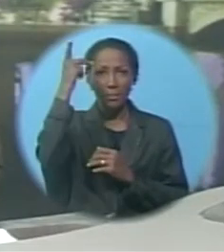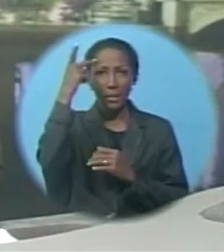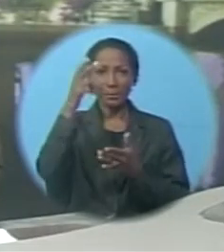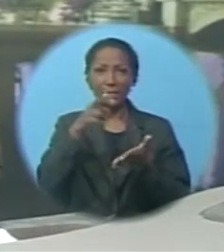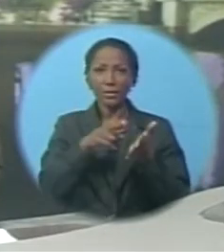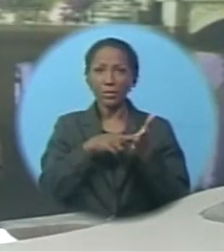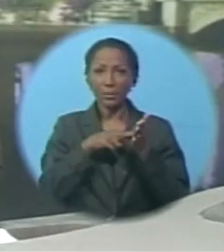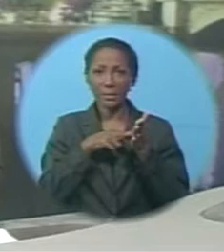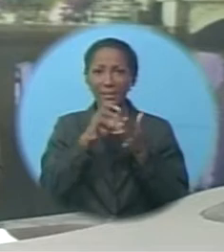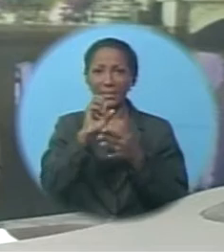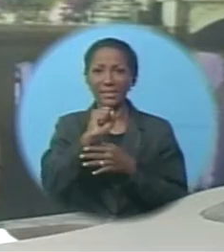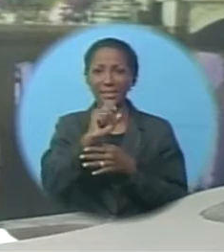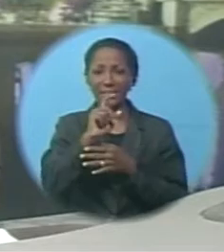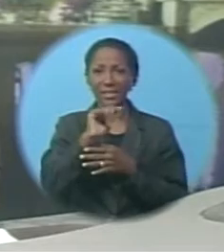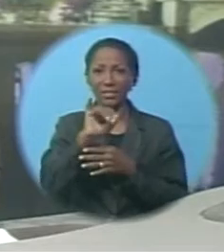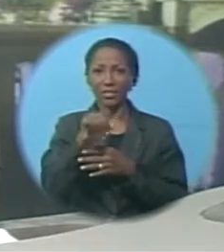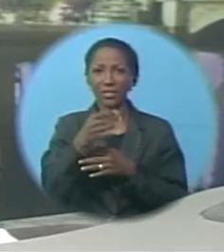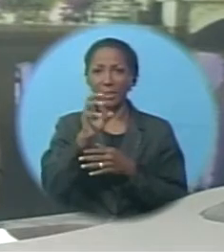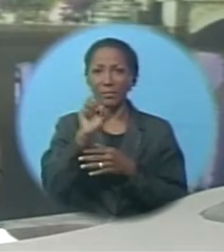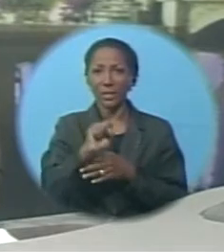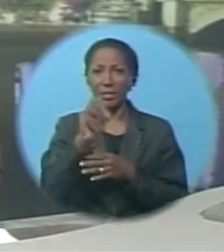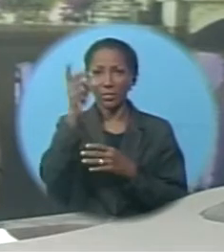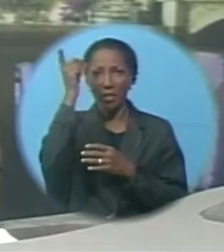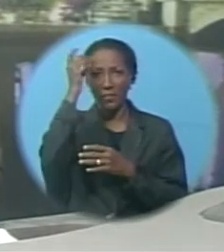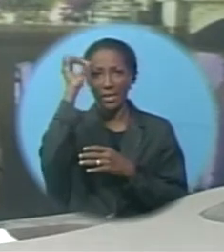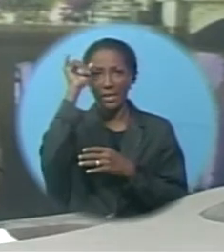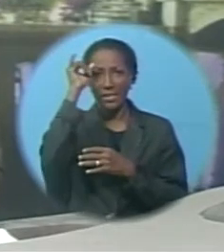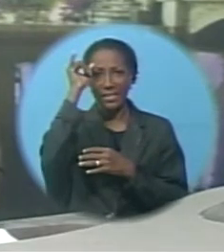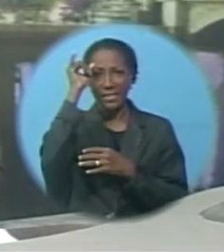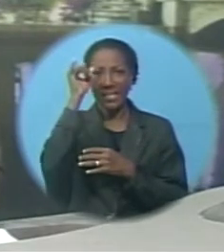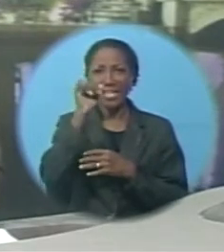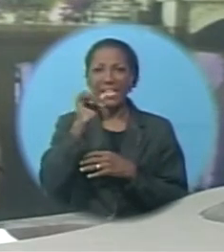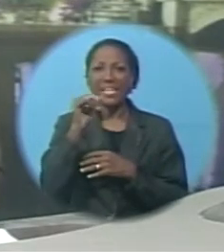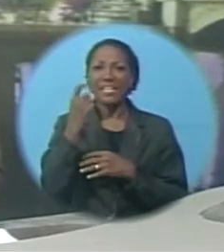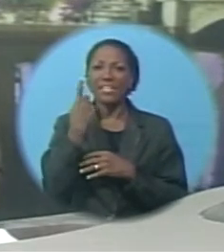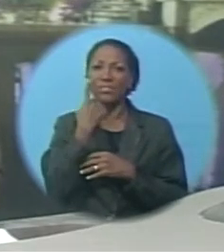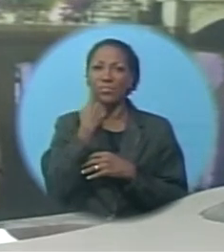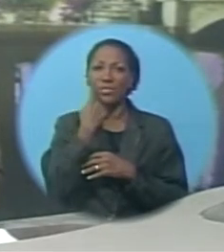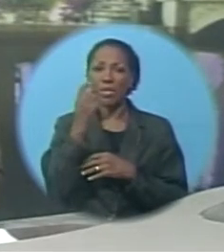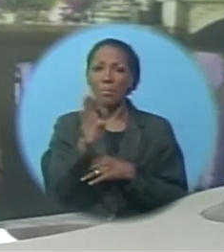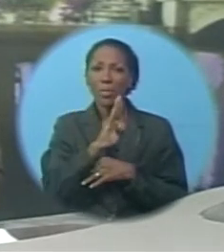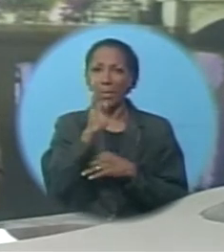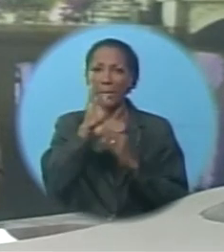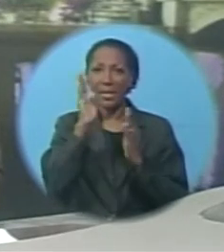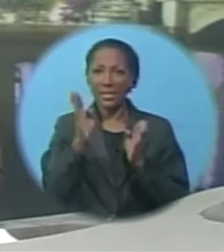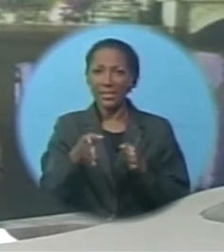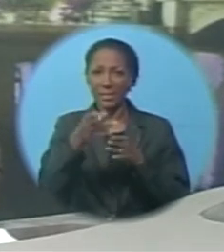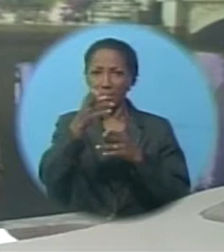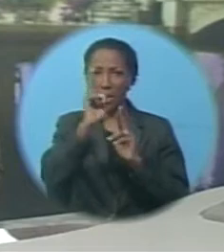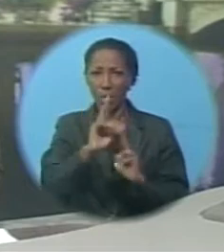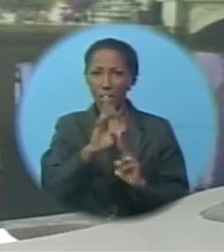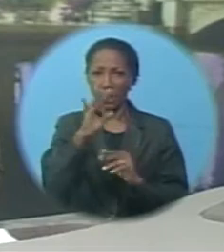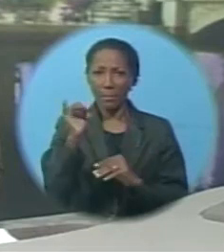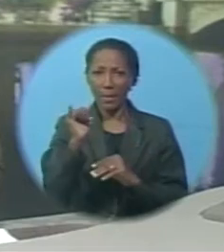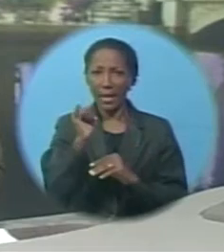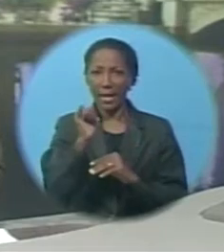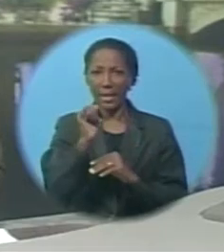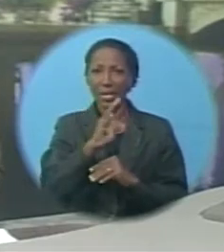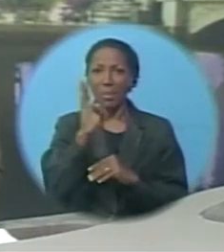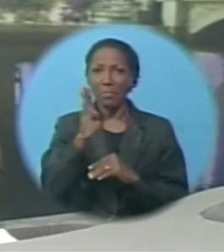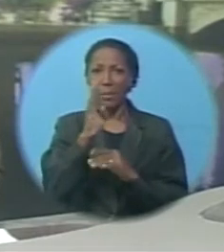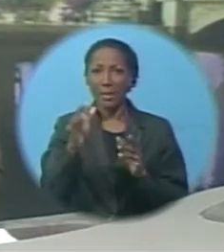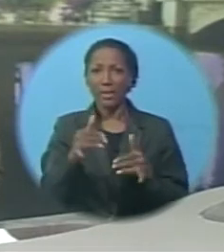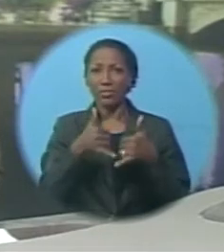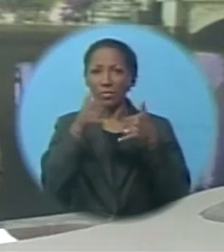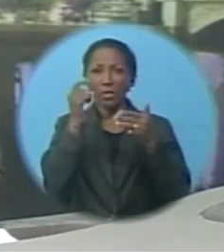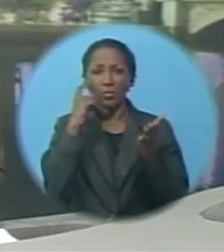Parliamentary Representative for St. James South, Donald Innes, is the latest Barbadian to be honored by the Citizens of Barbados Rewards and